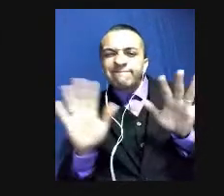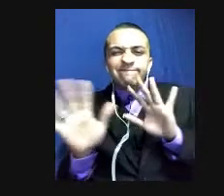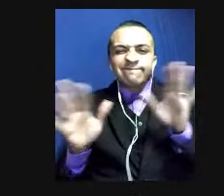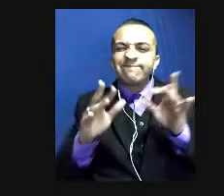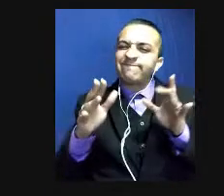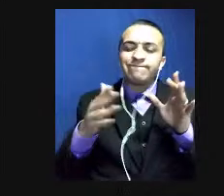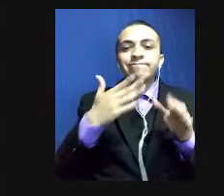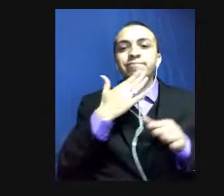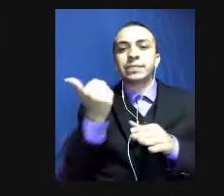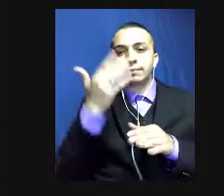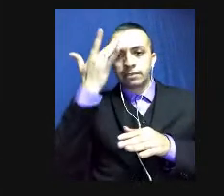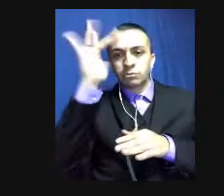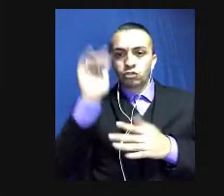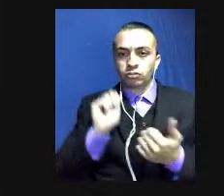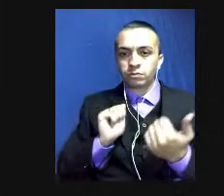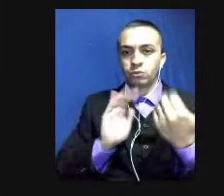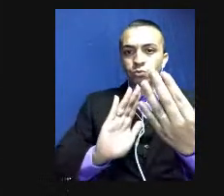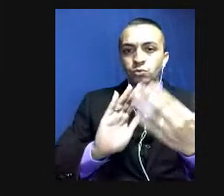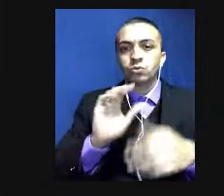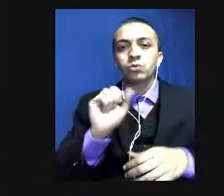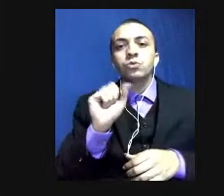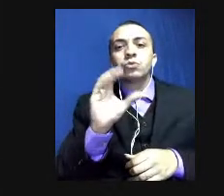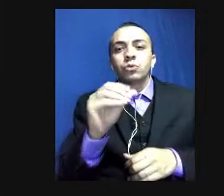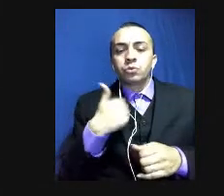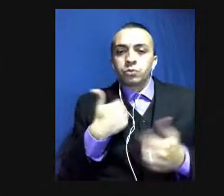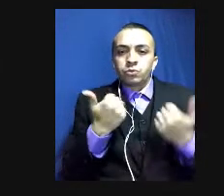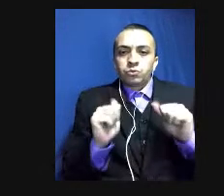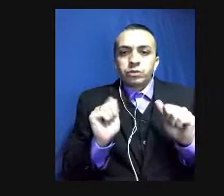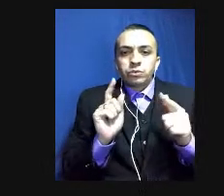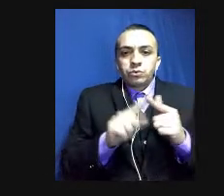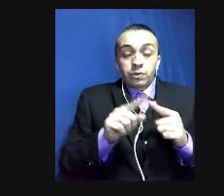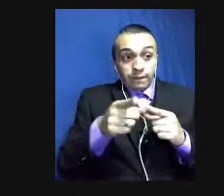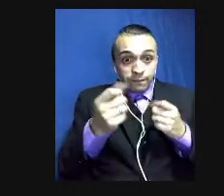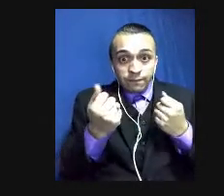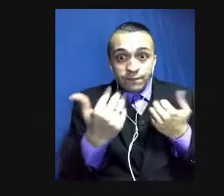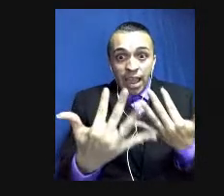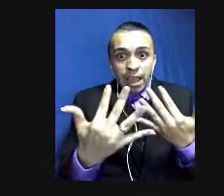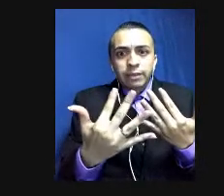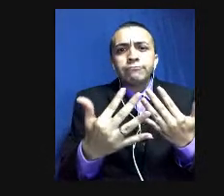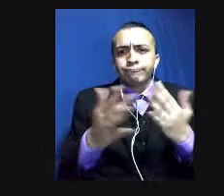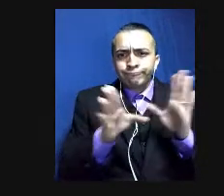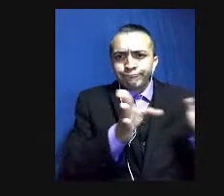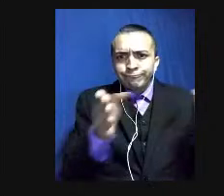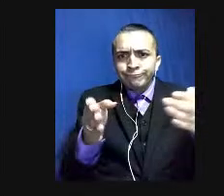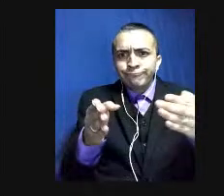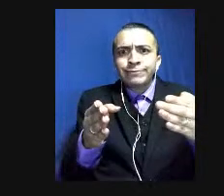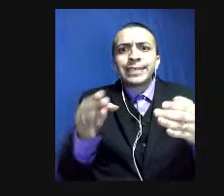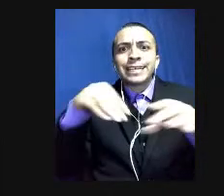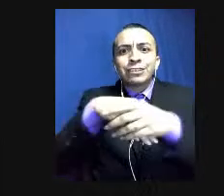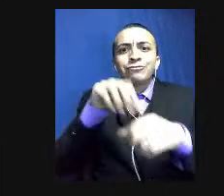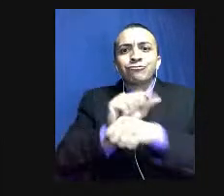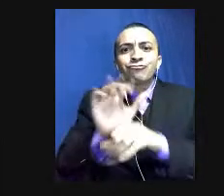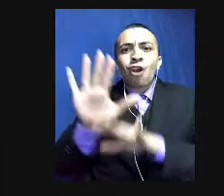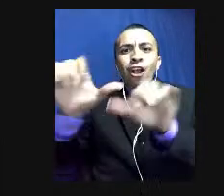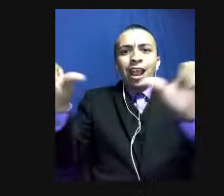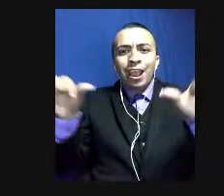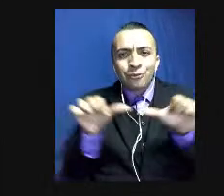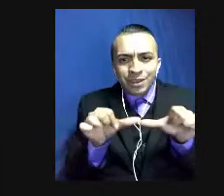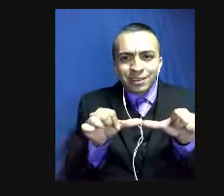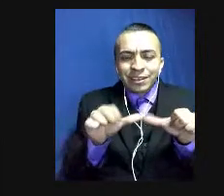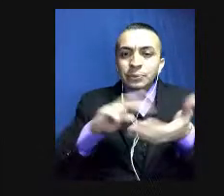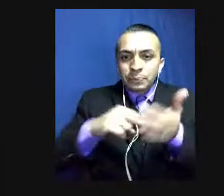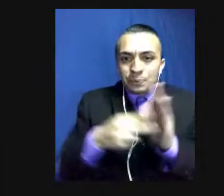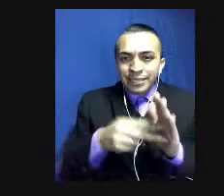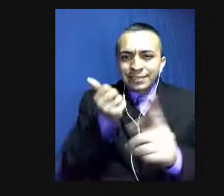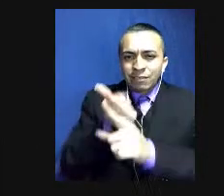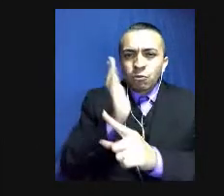What we're doing is trying to tie it up in the rocks, as they were saying, put some crews up into here and up here so that it doesn't go anywhere. And as you